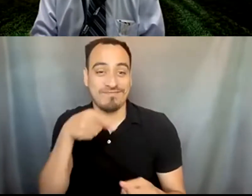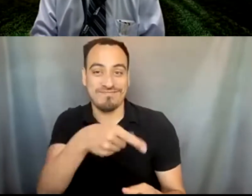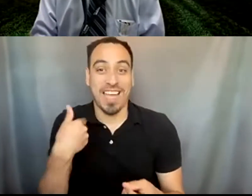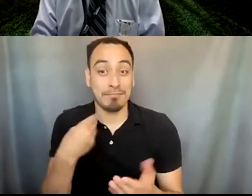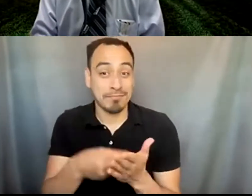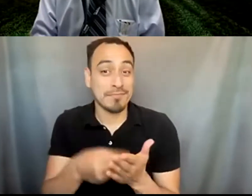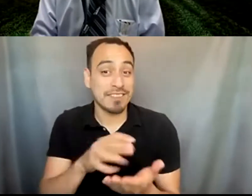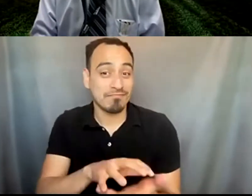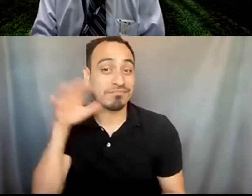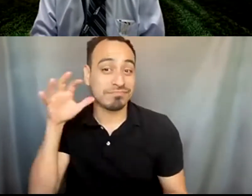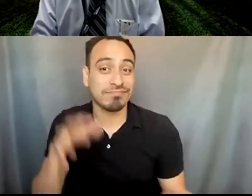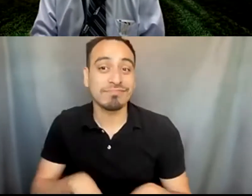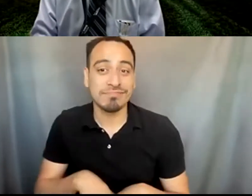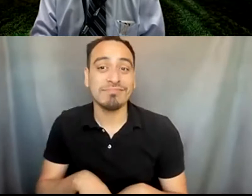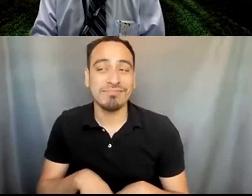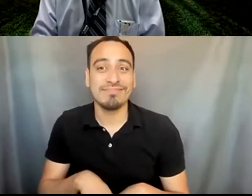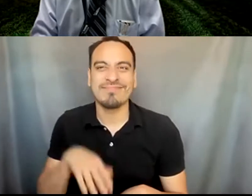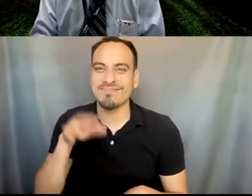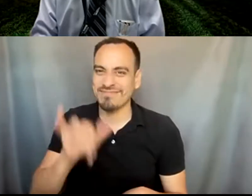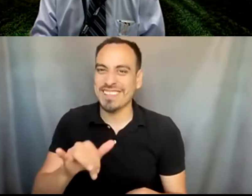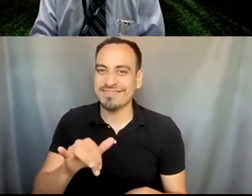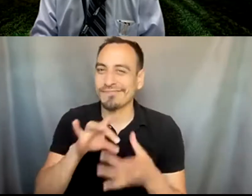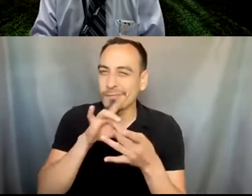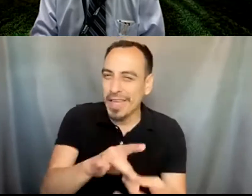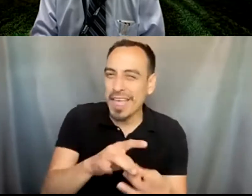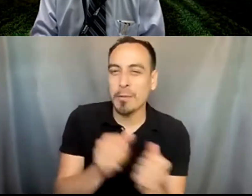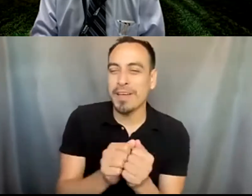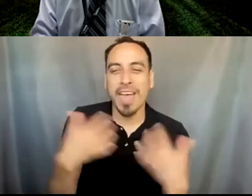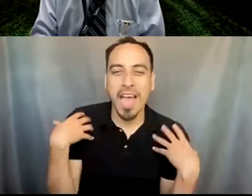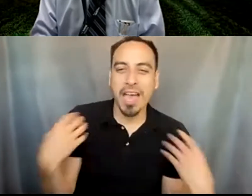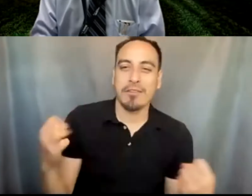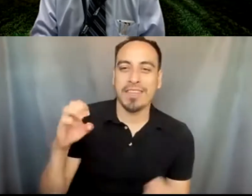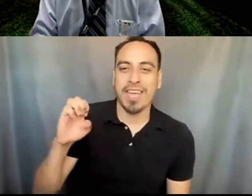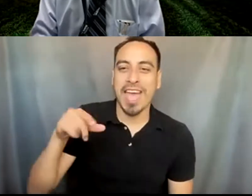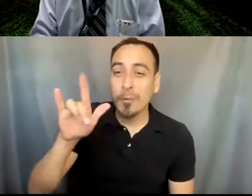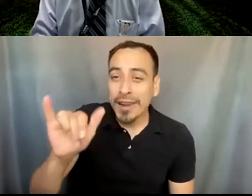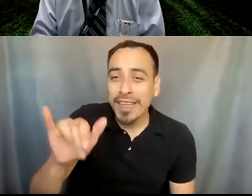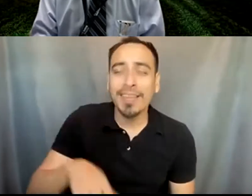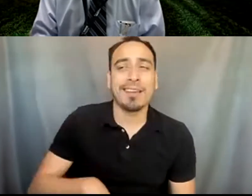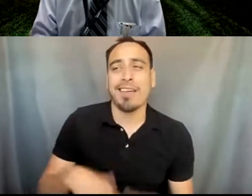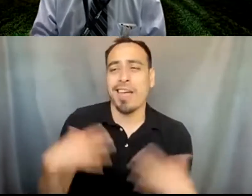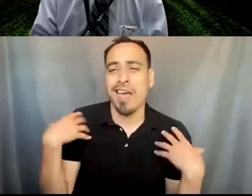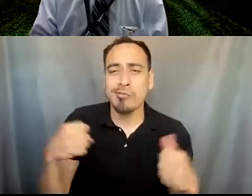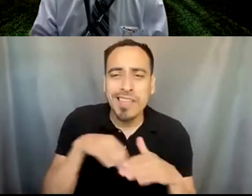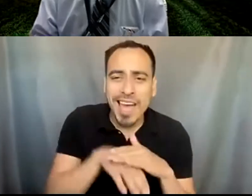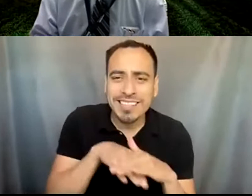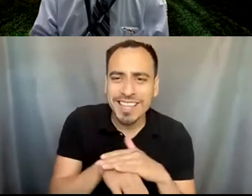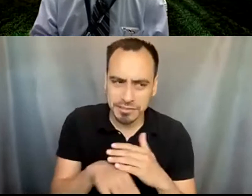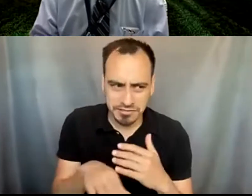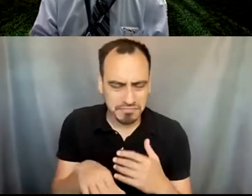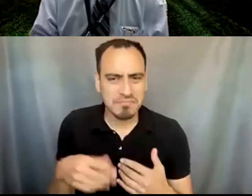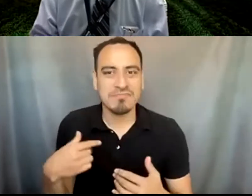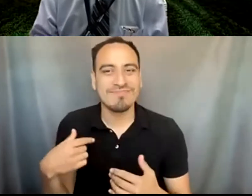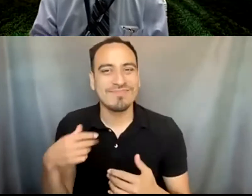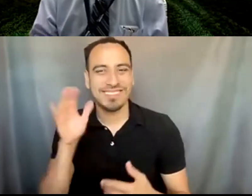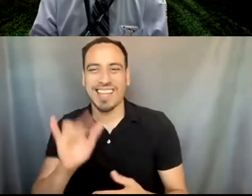related to that in terms of health equity and health access. And so that's one thing that we work with in public health, is